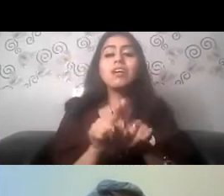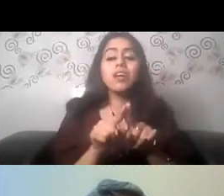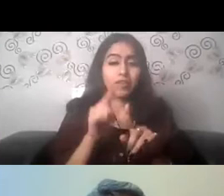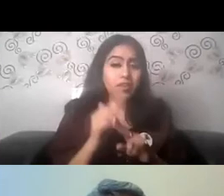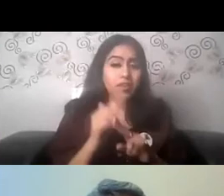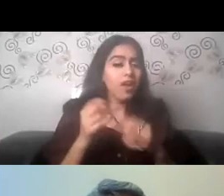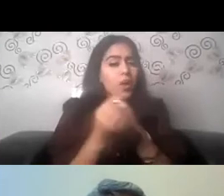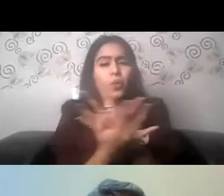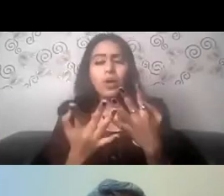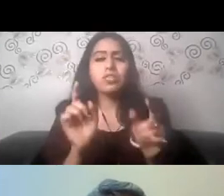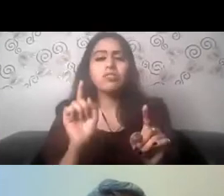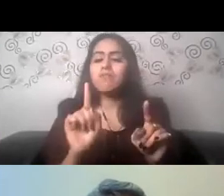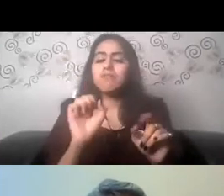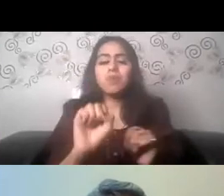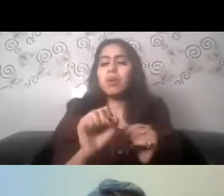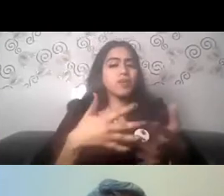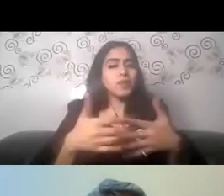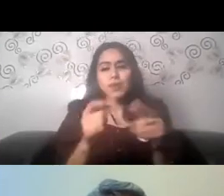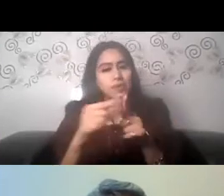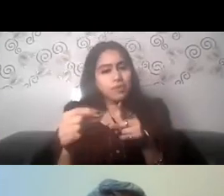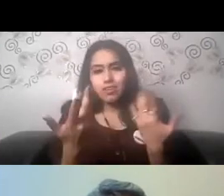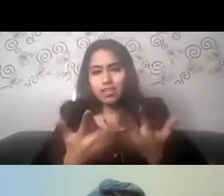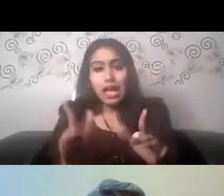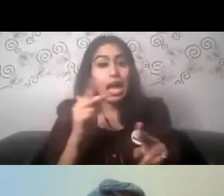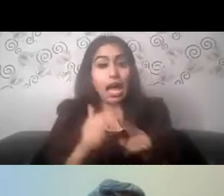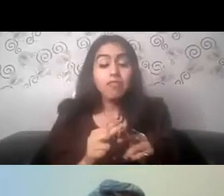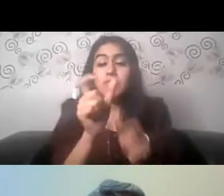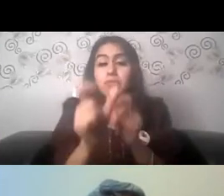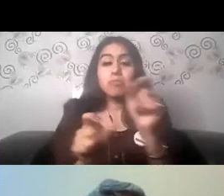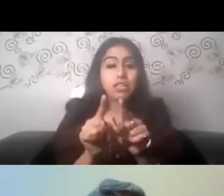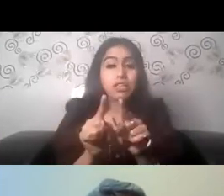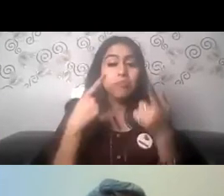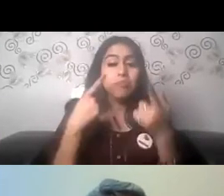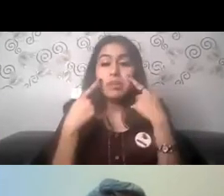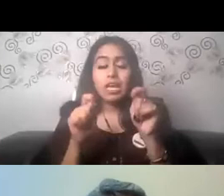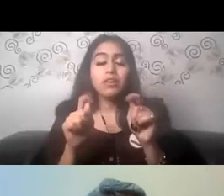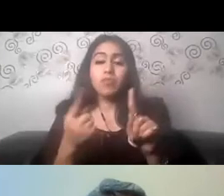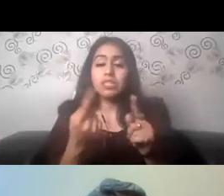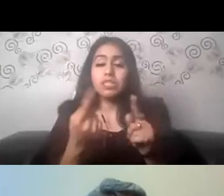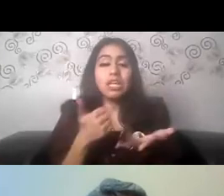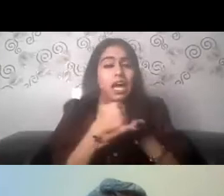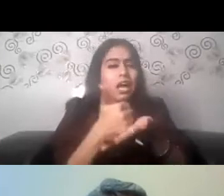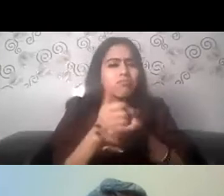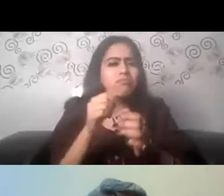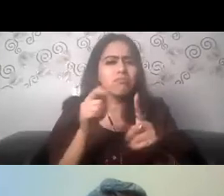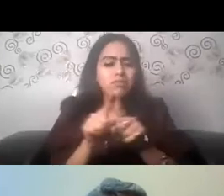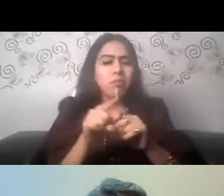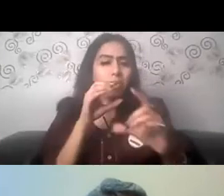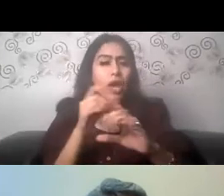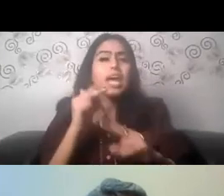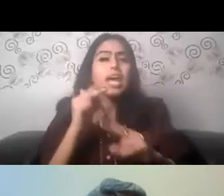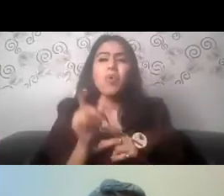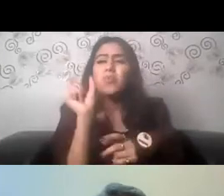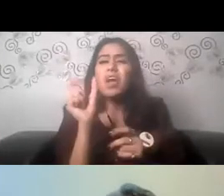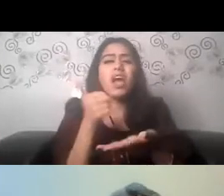everything at their fingertips so that they can do their job without people coming in and trying to help them in any case. We did not, the help wasn't the word